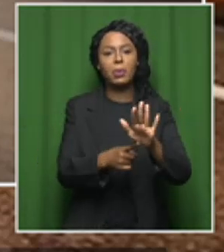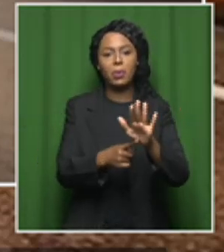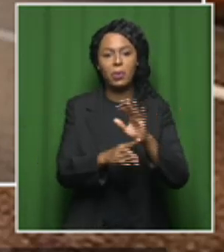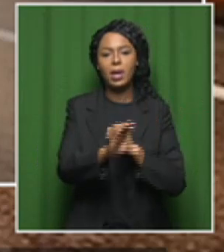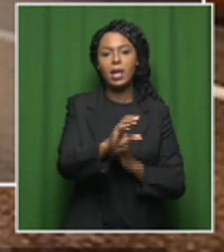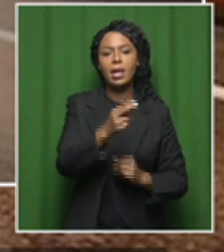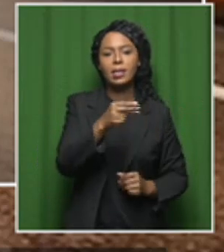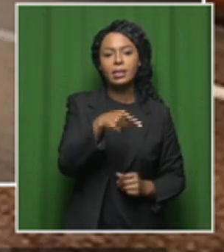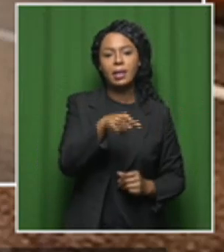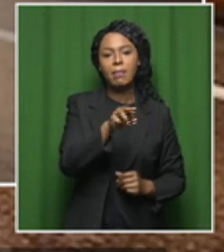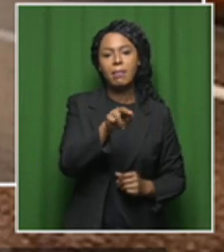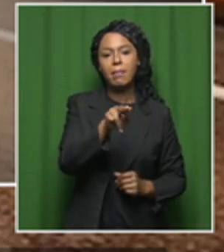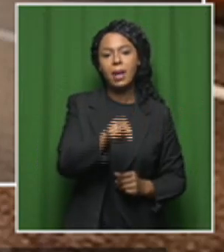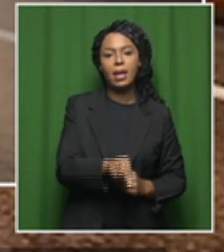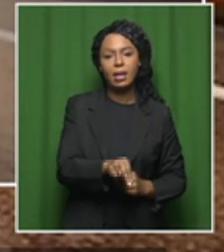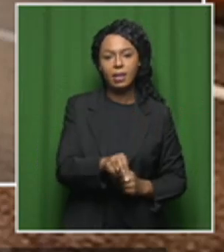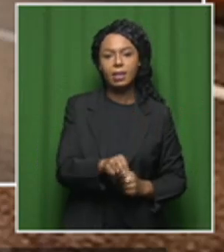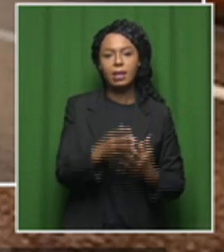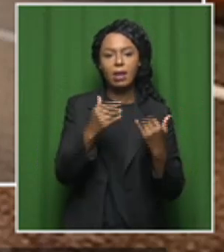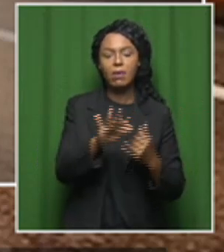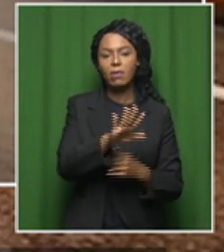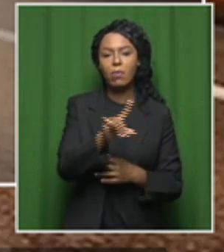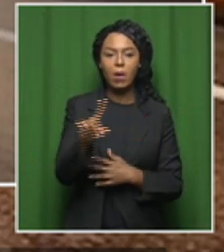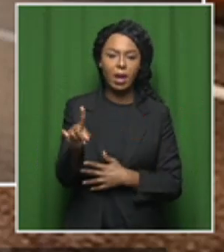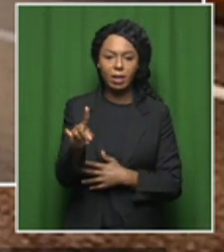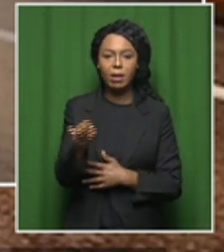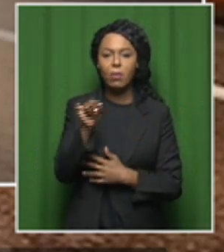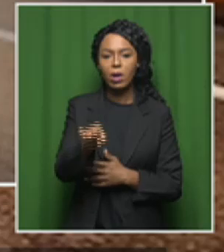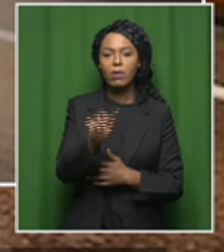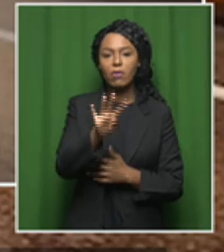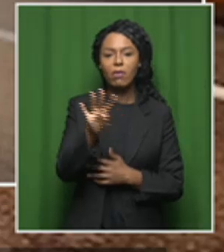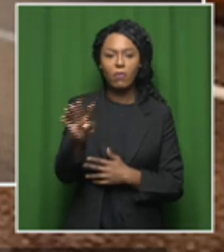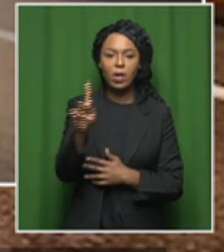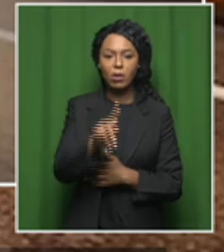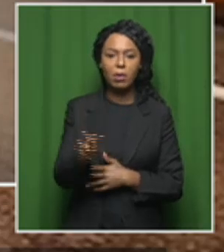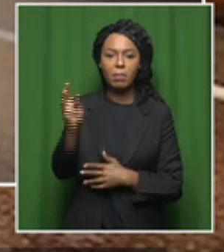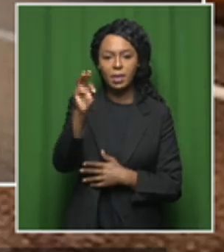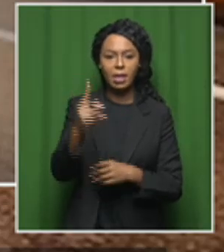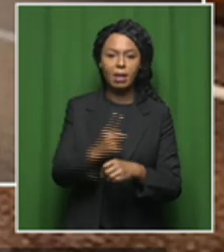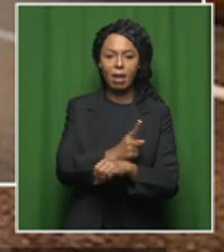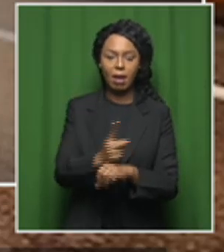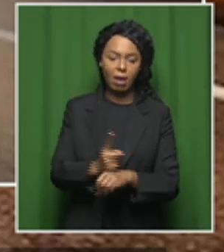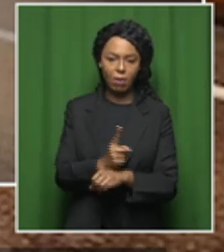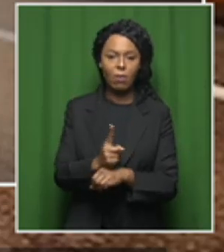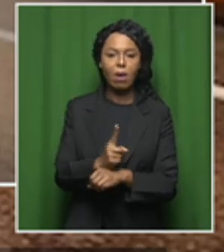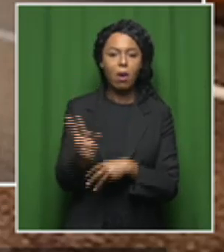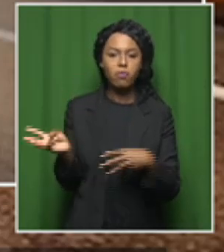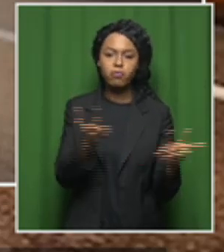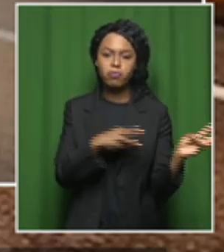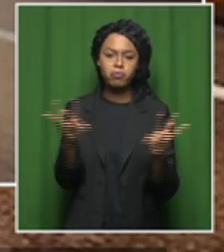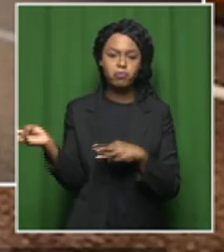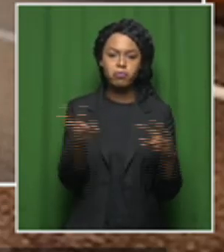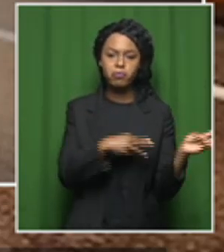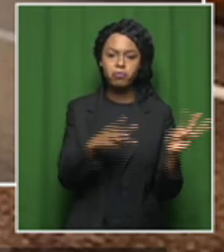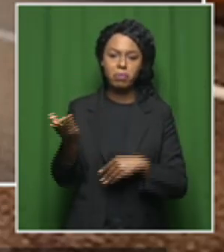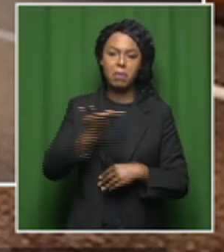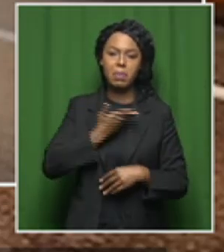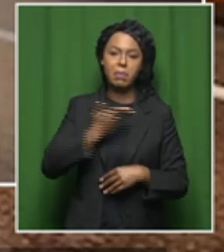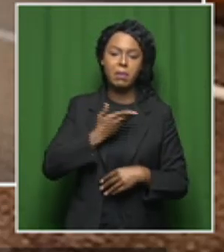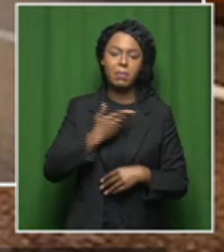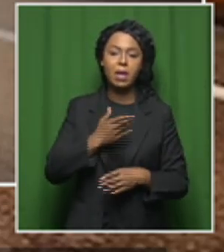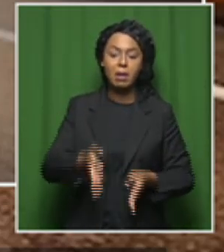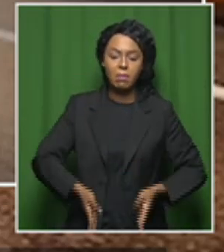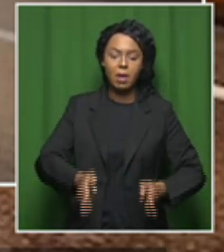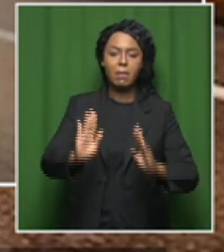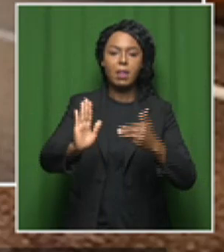wind speed there. Wind speed 51.44 kilometres an hour. That's why Chapman's Peak Drive is closed, because of strong high winds.